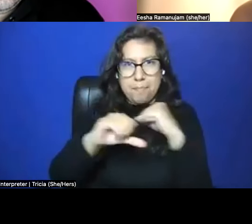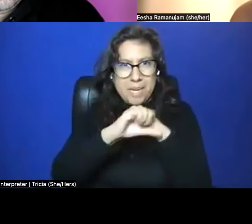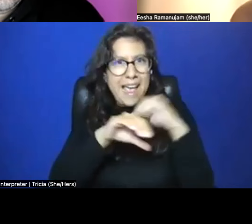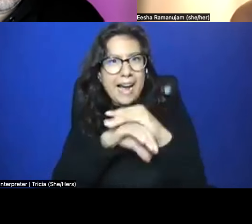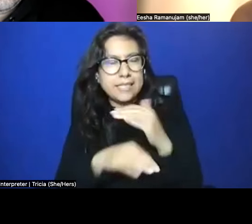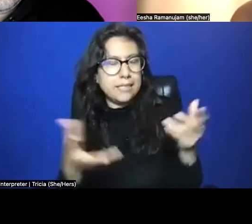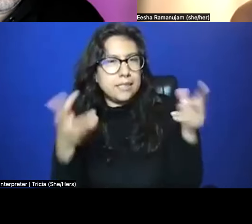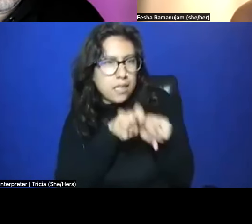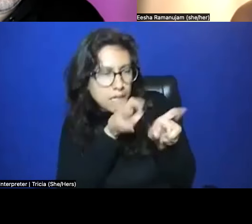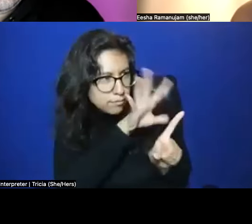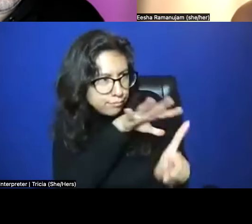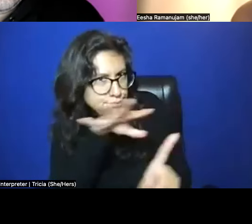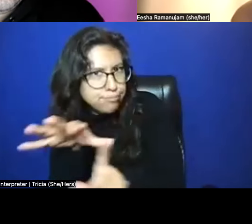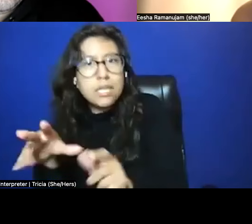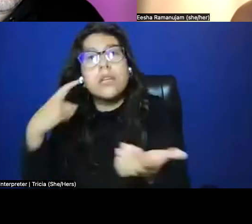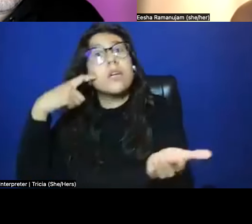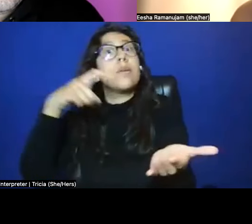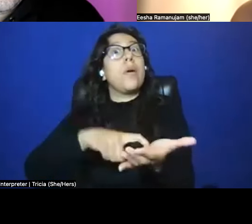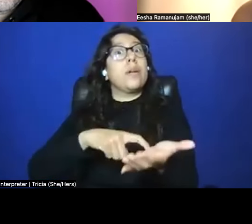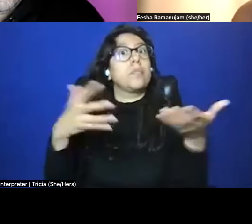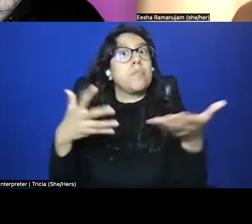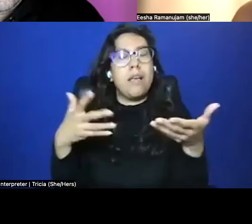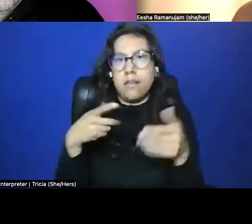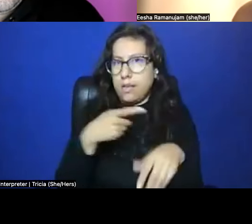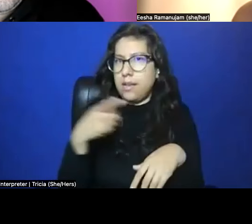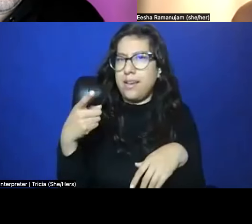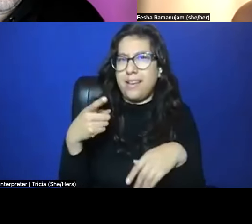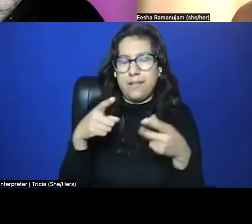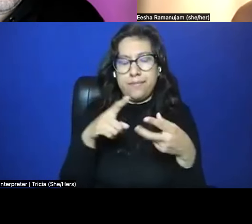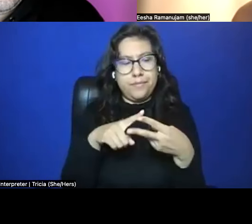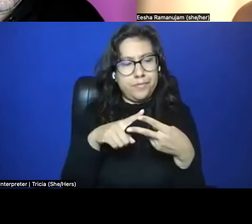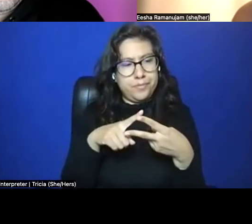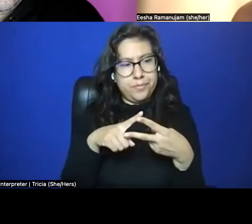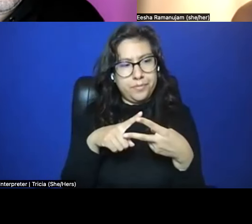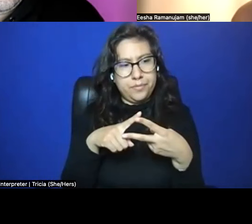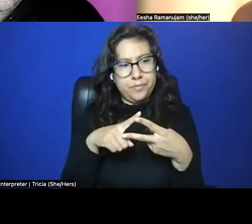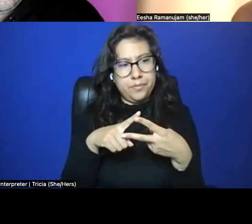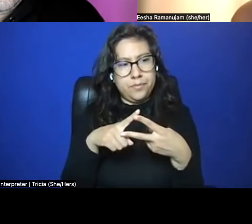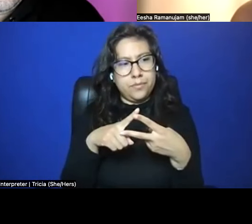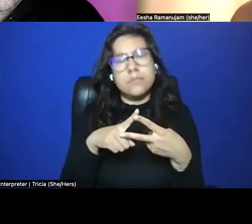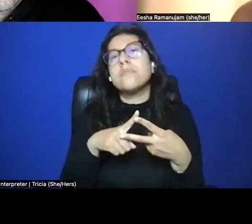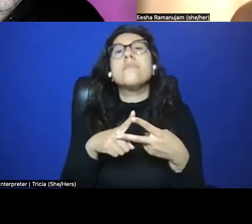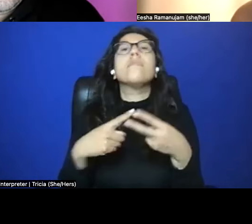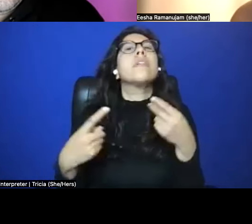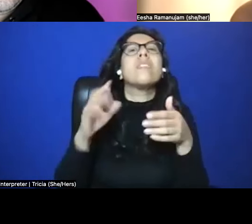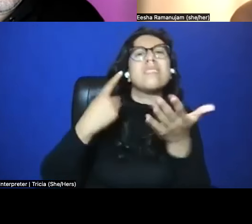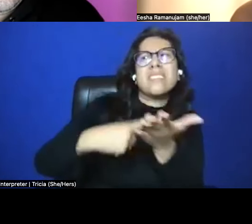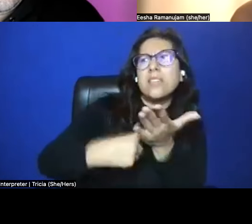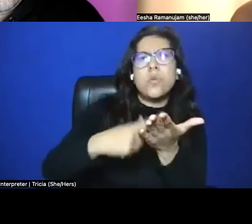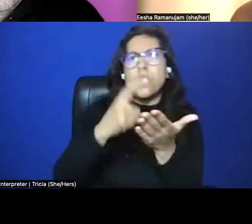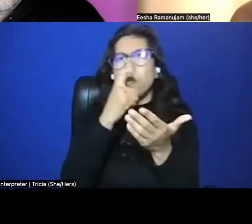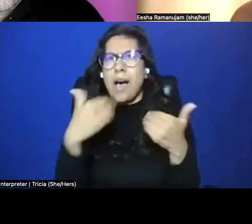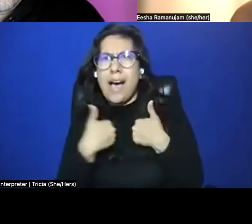ride-alongs. And one of the things we even noticed was that there was sort of inter-right infighting about who gets to access the police